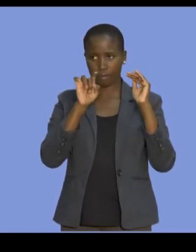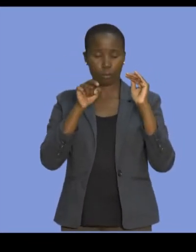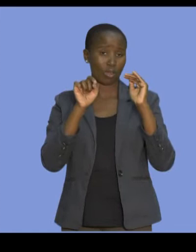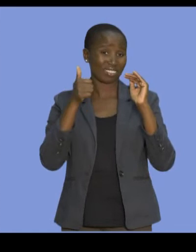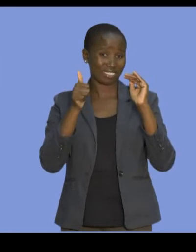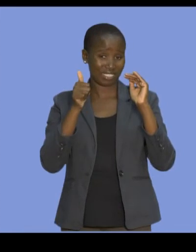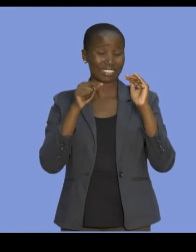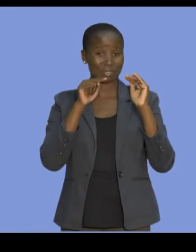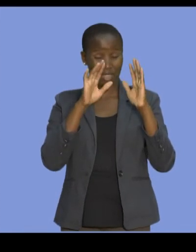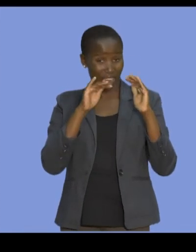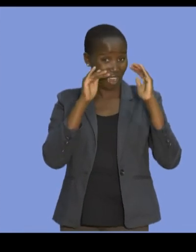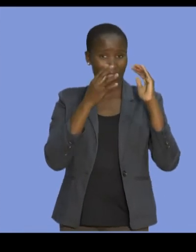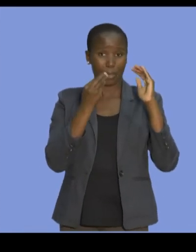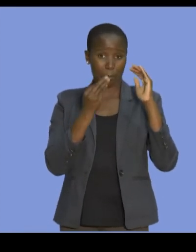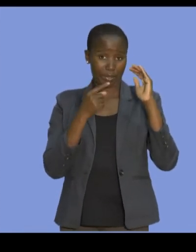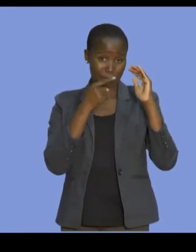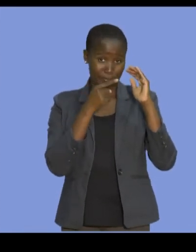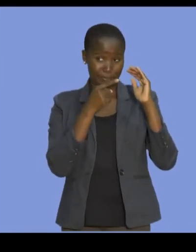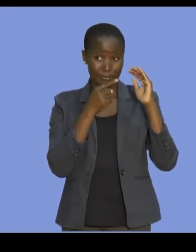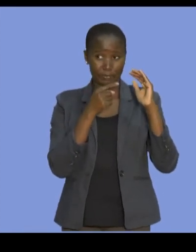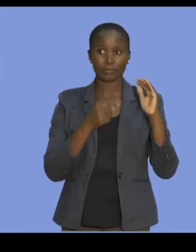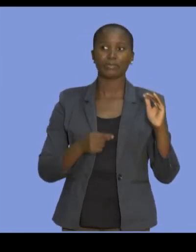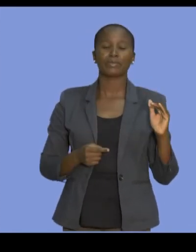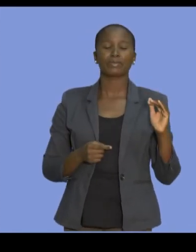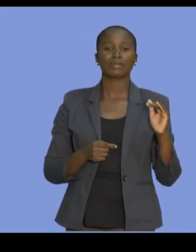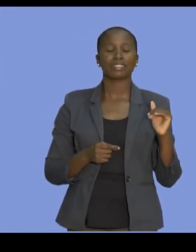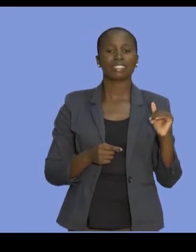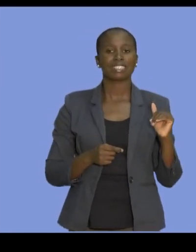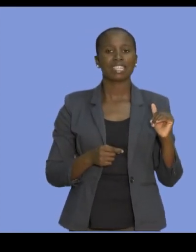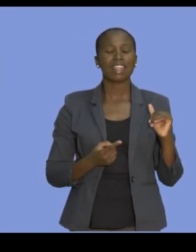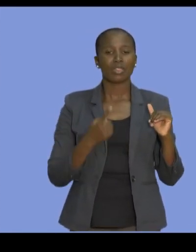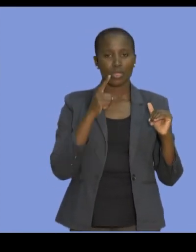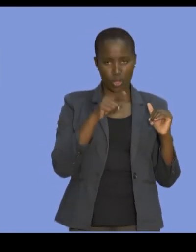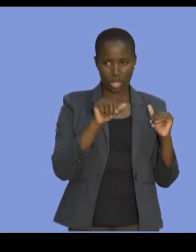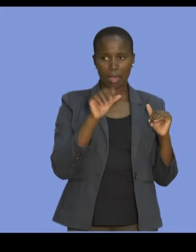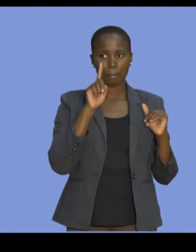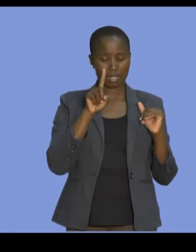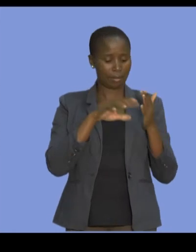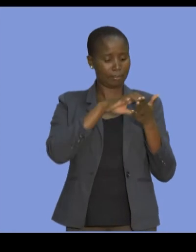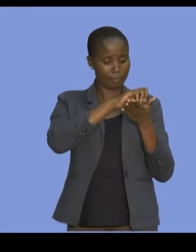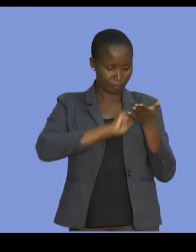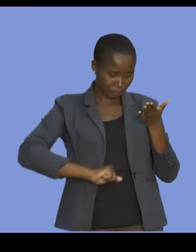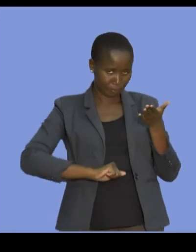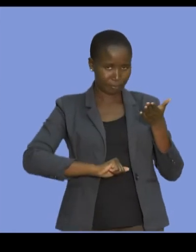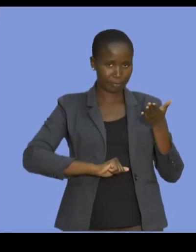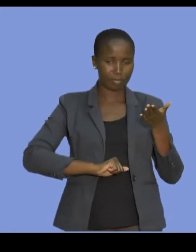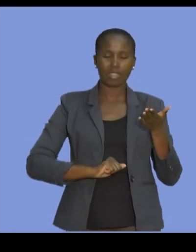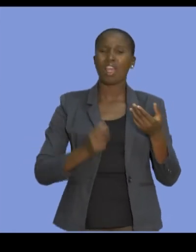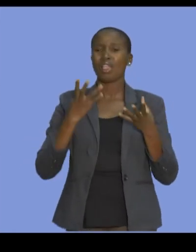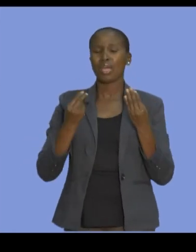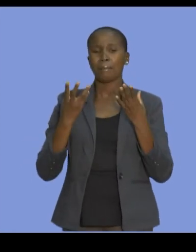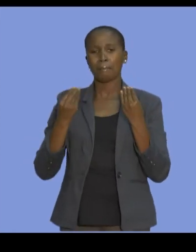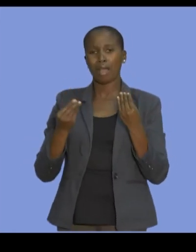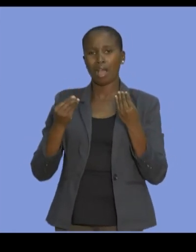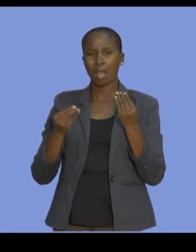it will be actually, that's the maximum value, and we have to minus the minimum value, which is the